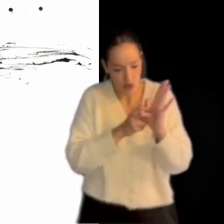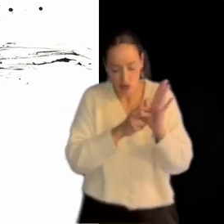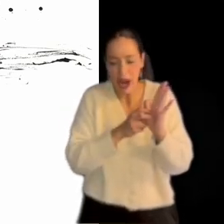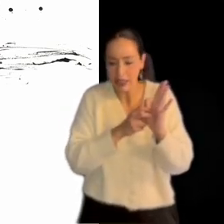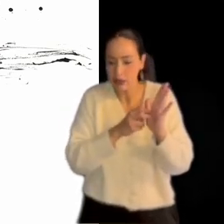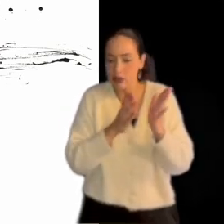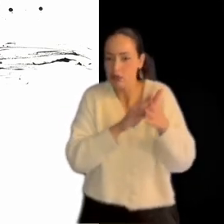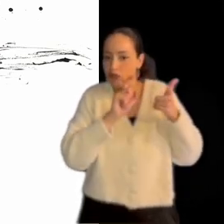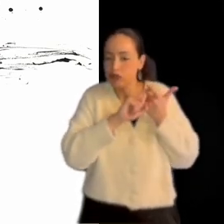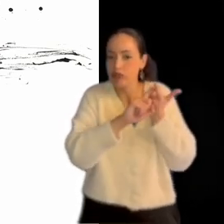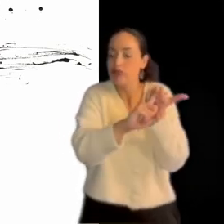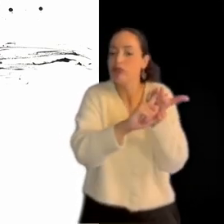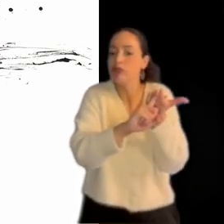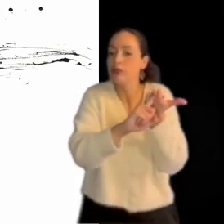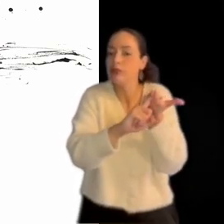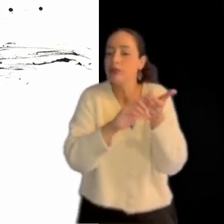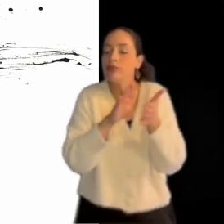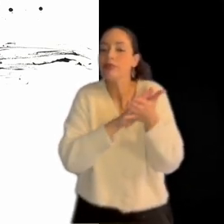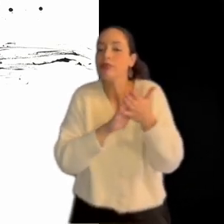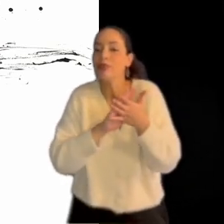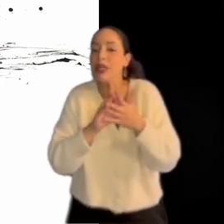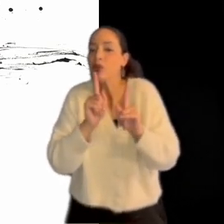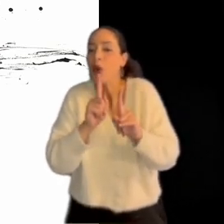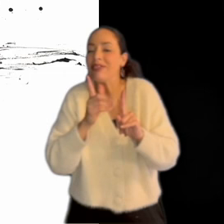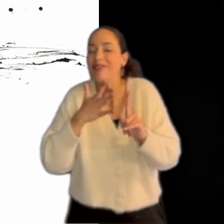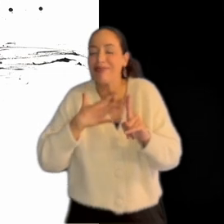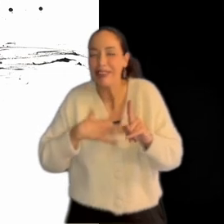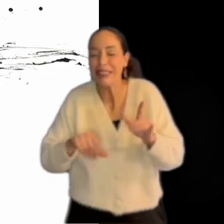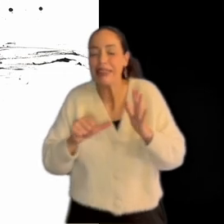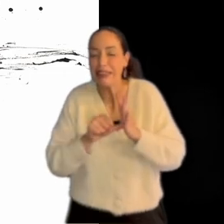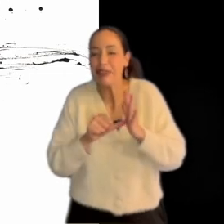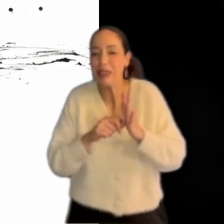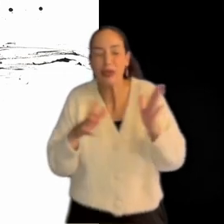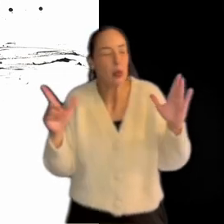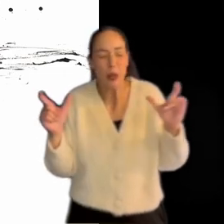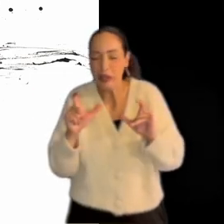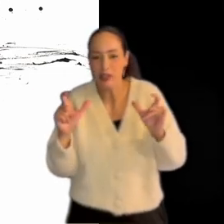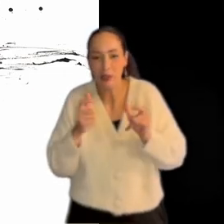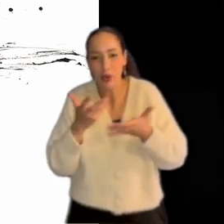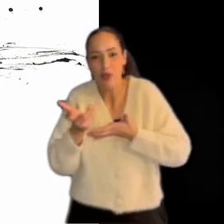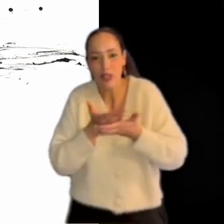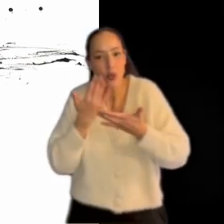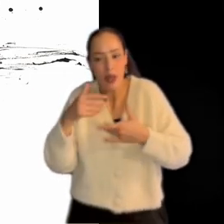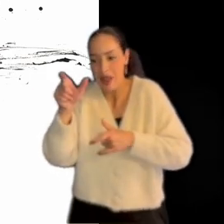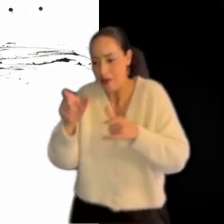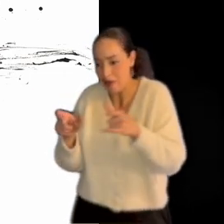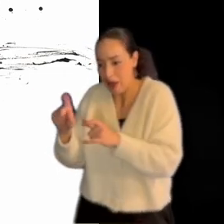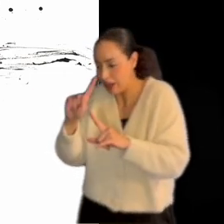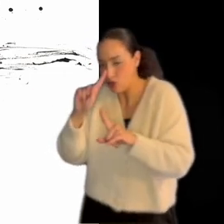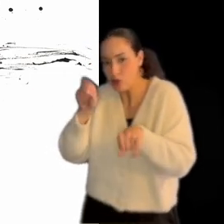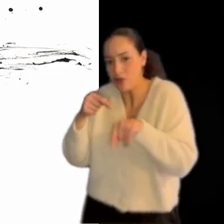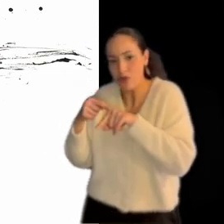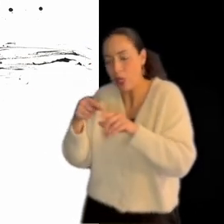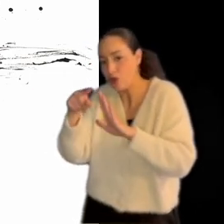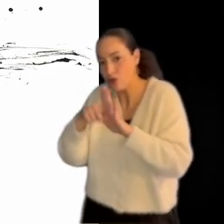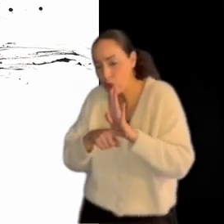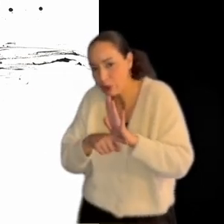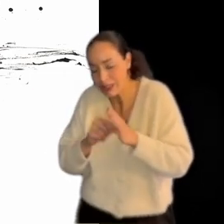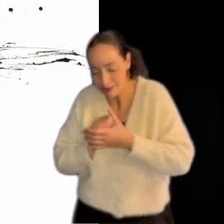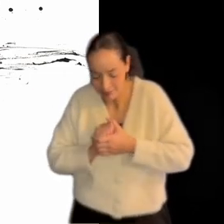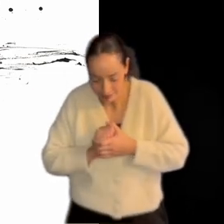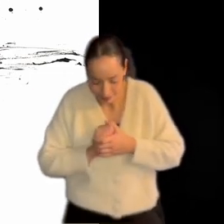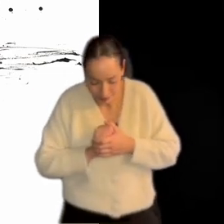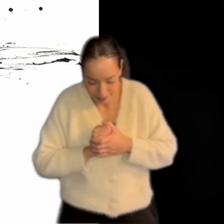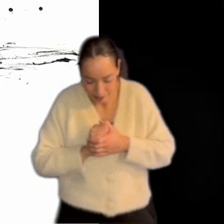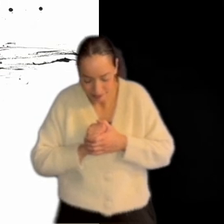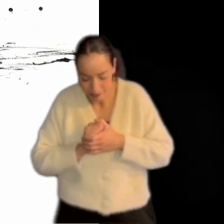practice, this meant having difficult and uncomfortable conversations when their clients did not or could not adhere to their rules. Such